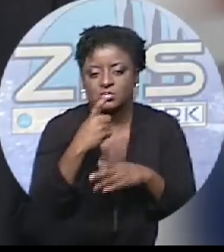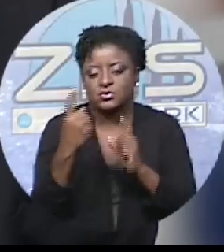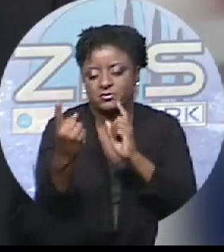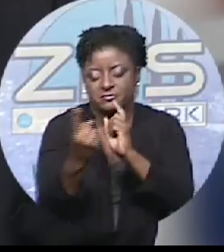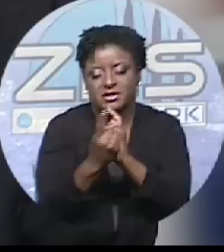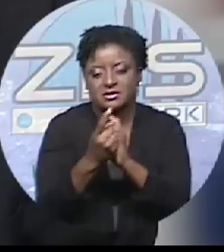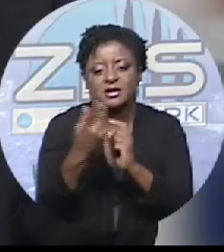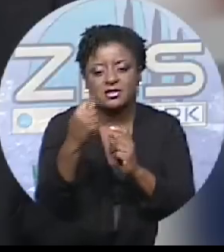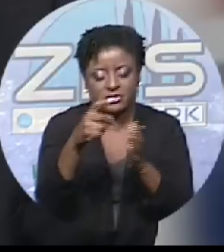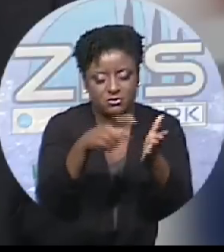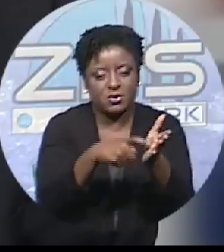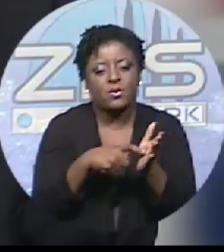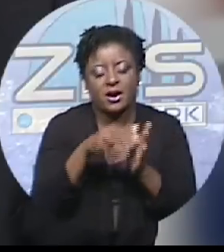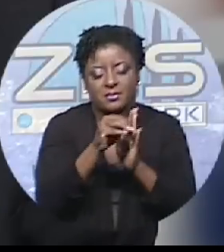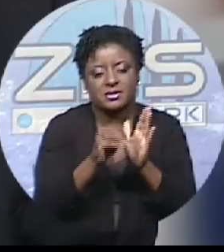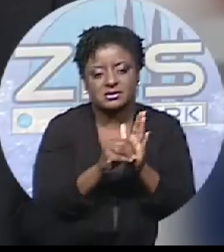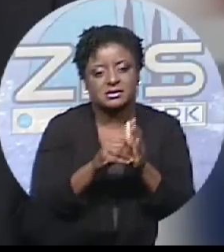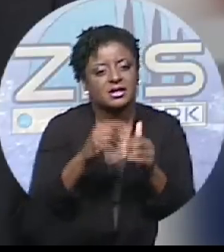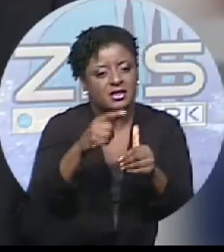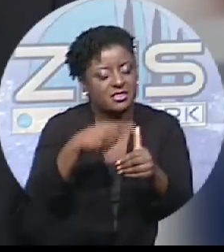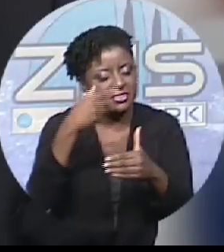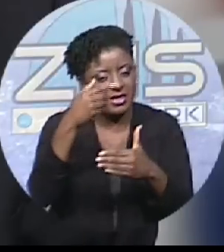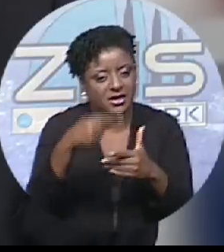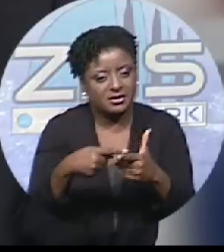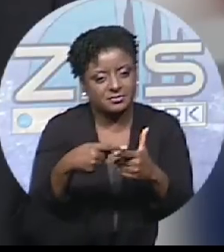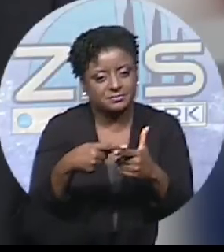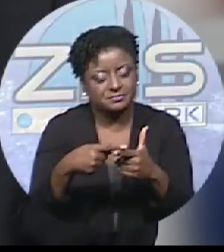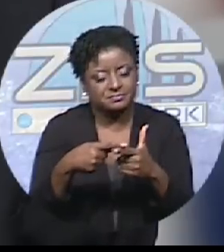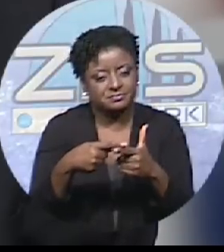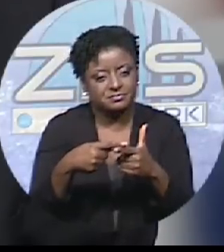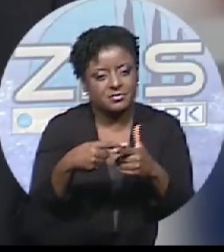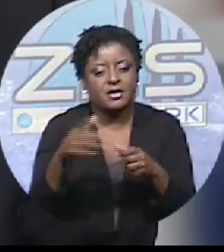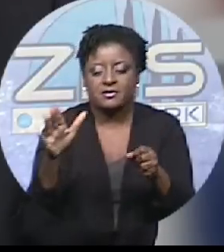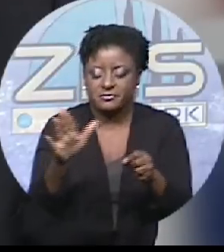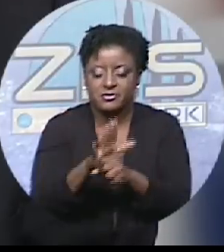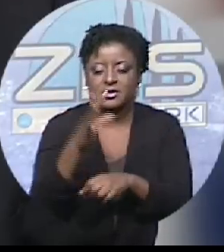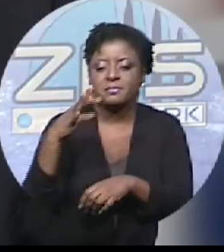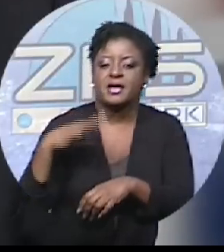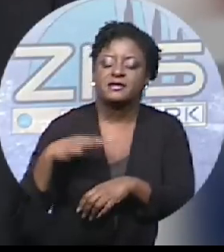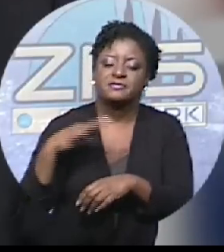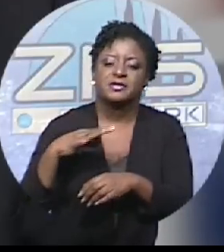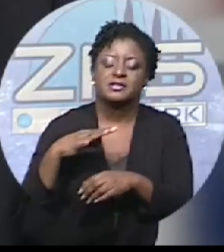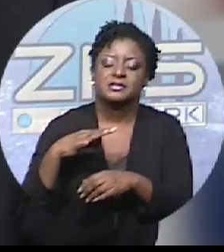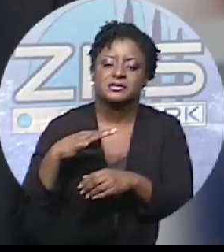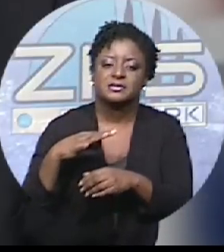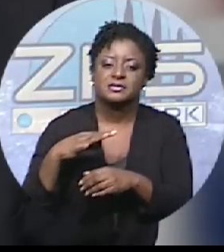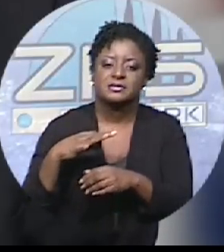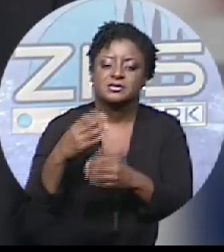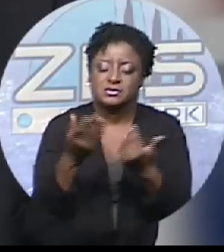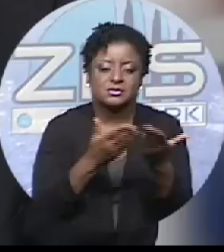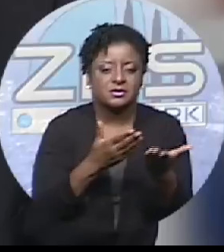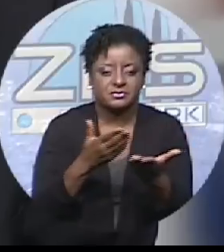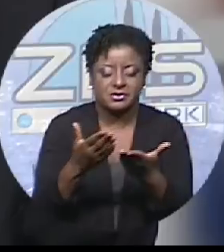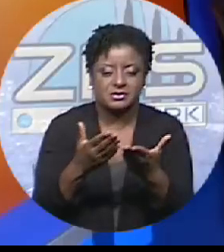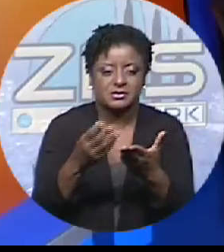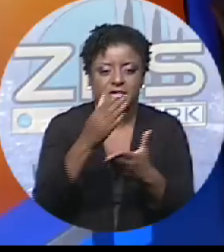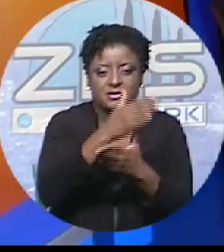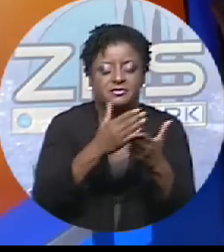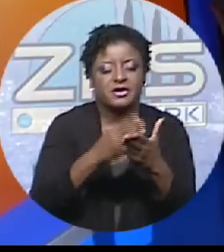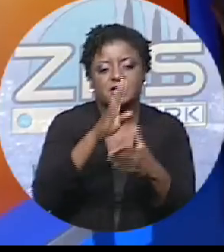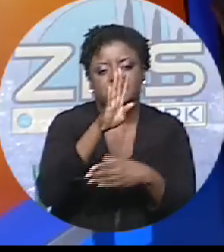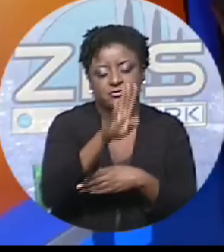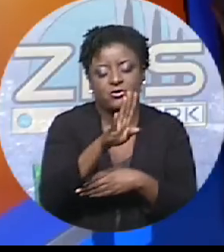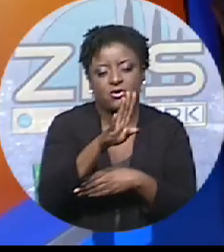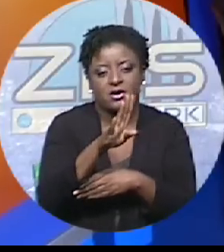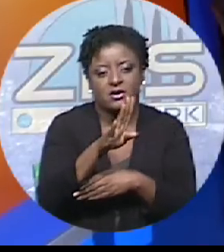that will be rolled out next. Then you'll get what we refer to as our full benefit package. That will then be rolled out as phase 4.